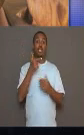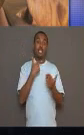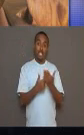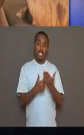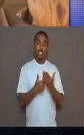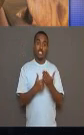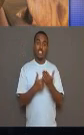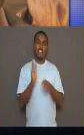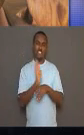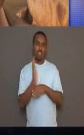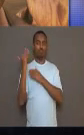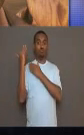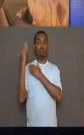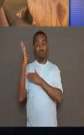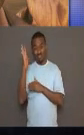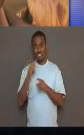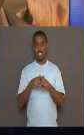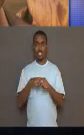this film is called